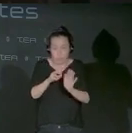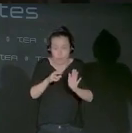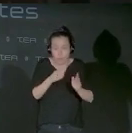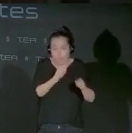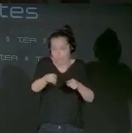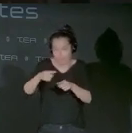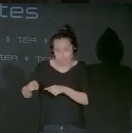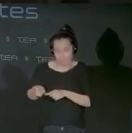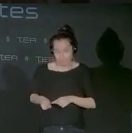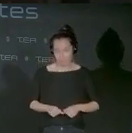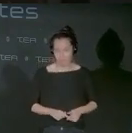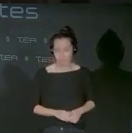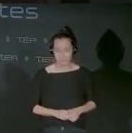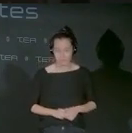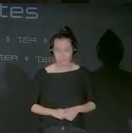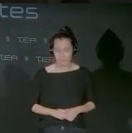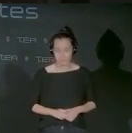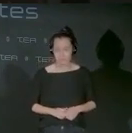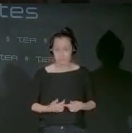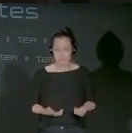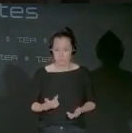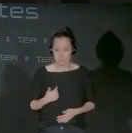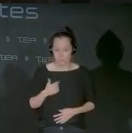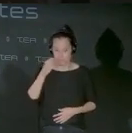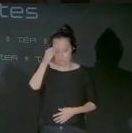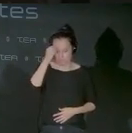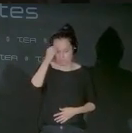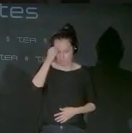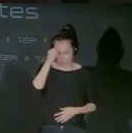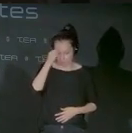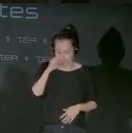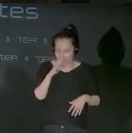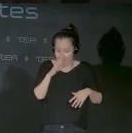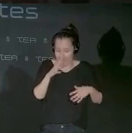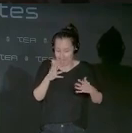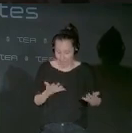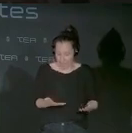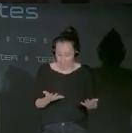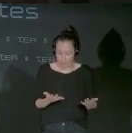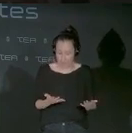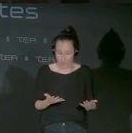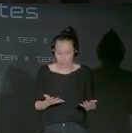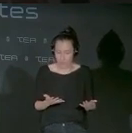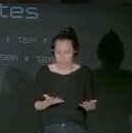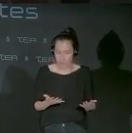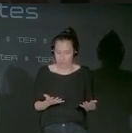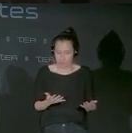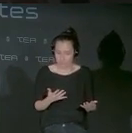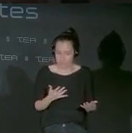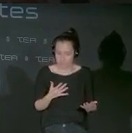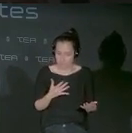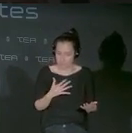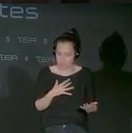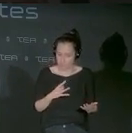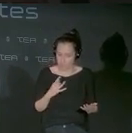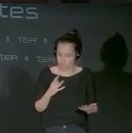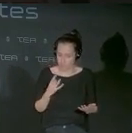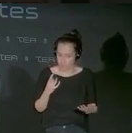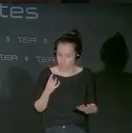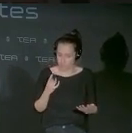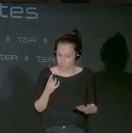it to this moment before a jump. You have this, we're taking the breath, and this is in a perfect moment for us to think about how we want to do